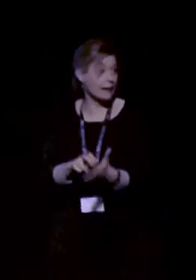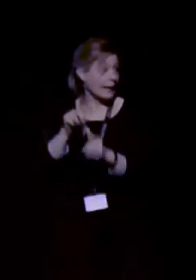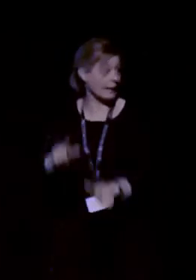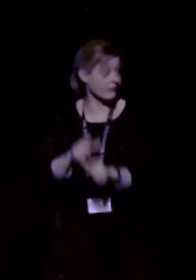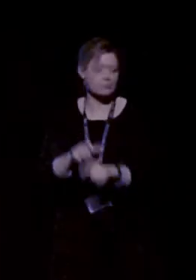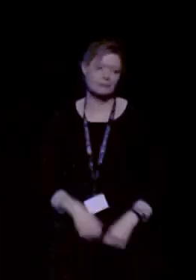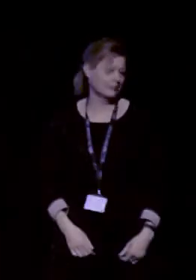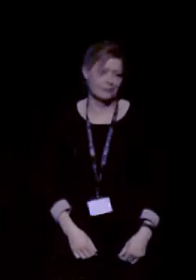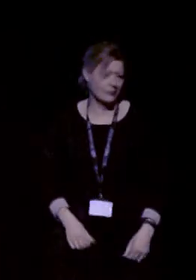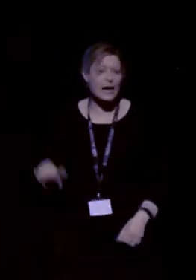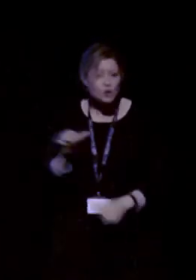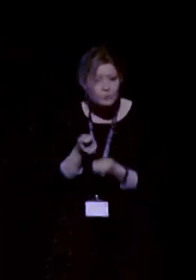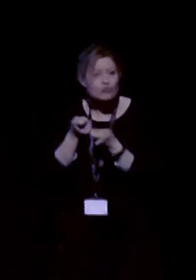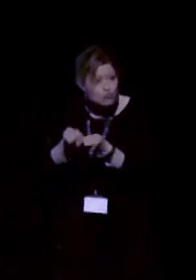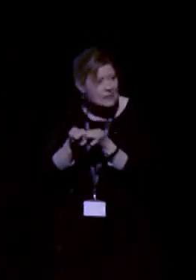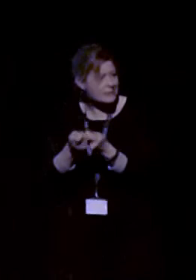but what, we don't know.